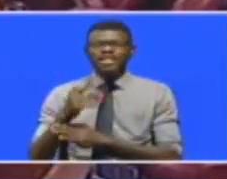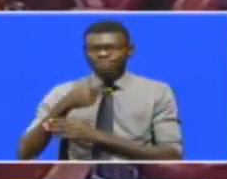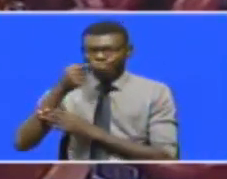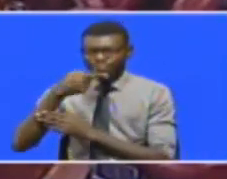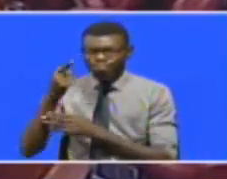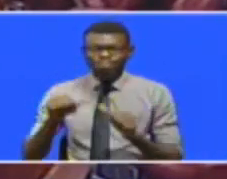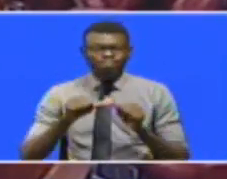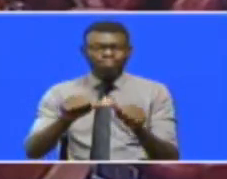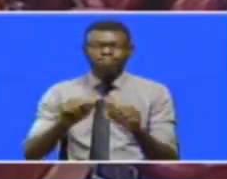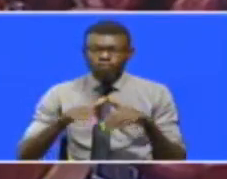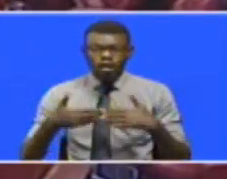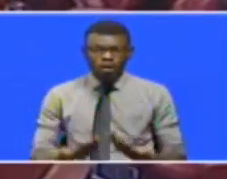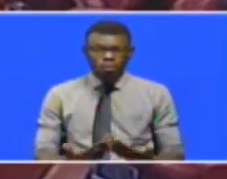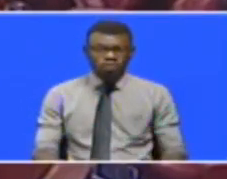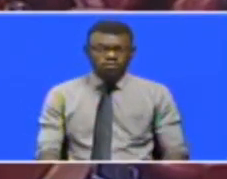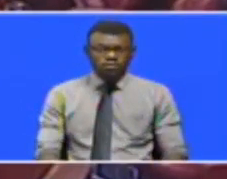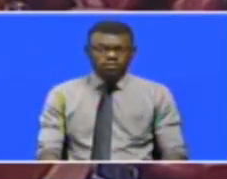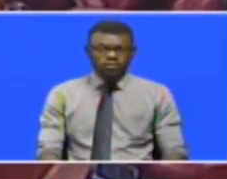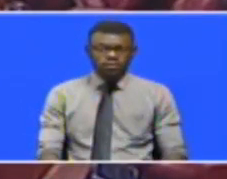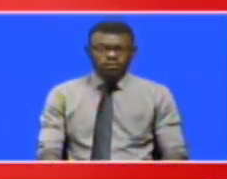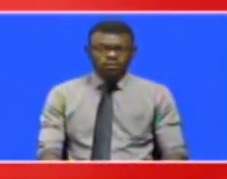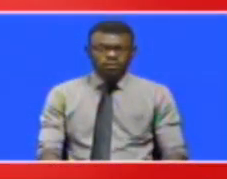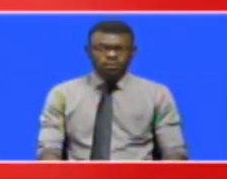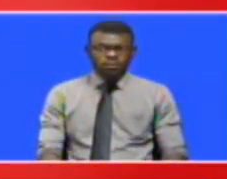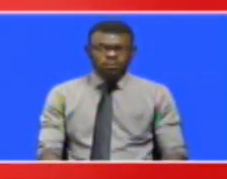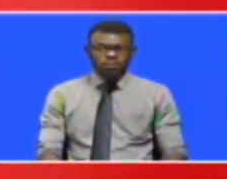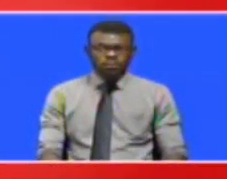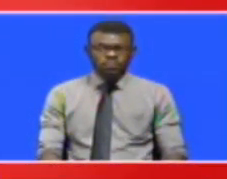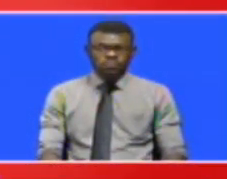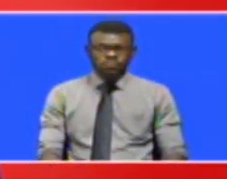Patrick Amimo, KTN News. After the